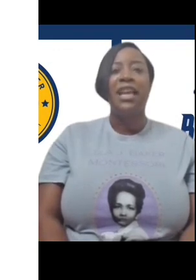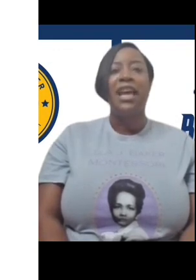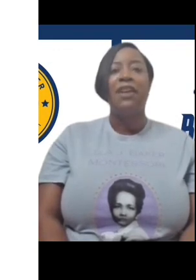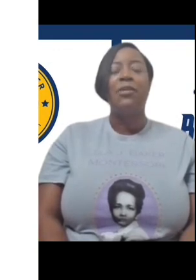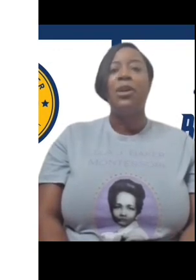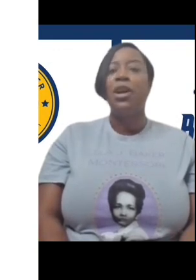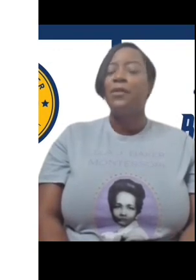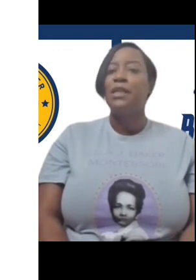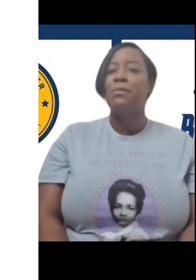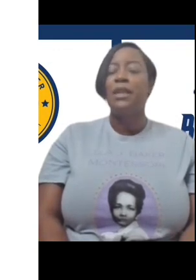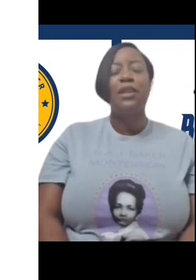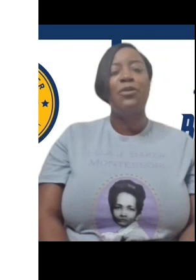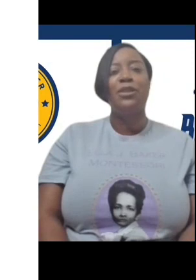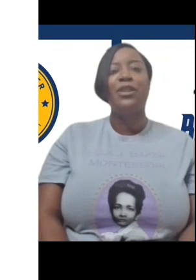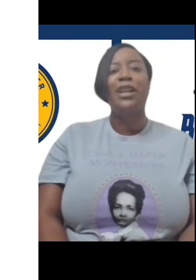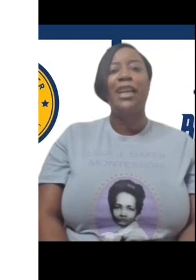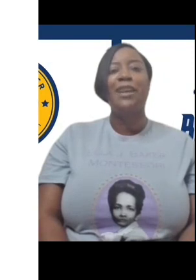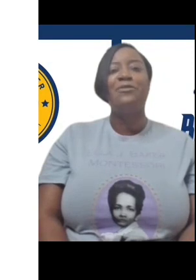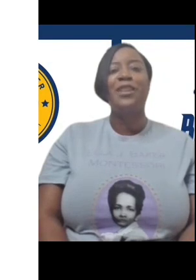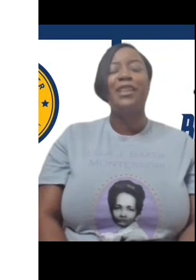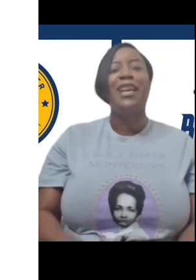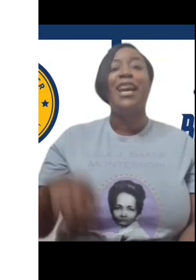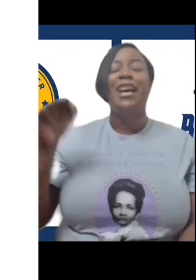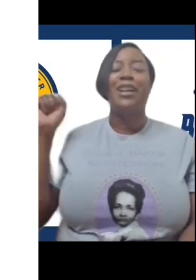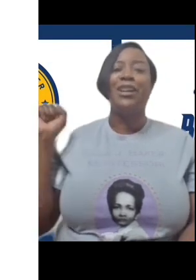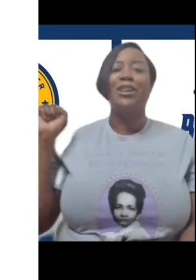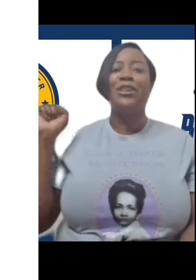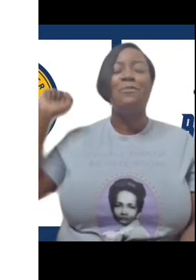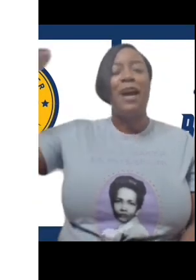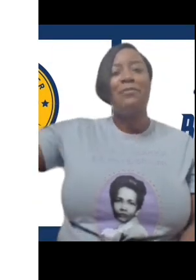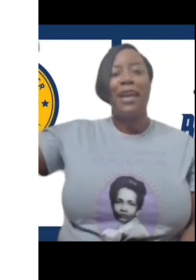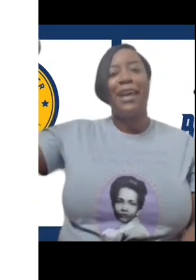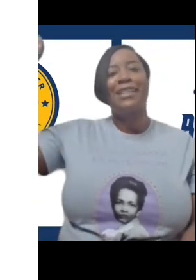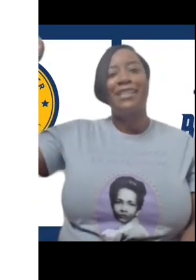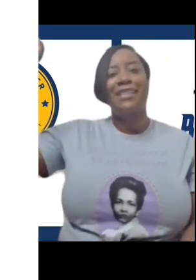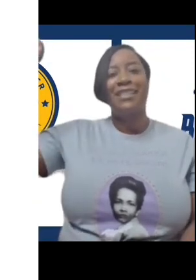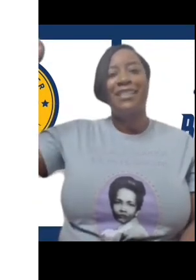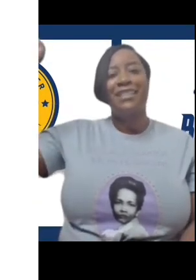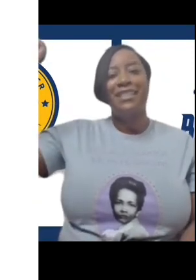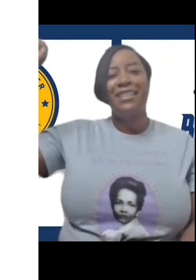listening. Have a marvelous Monday full of learning and fun. Go Bobcats!